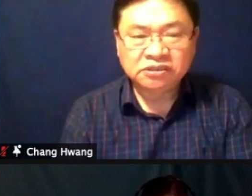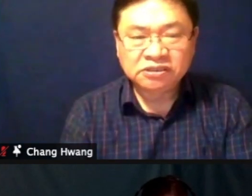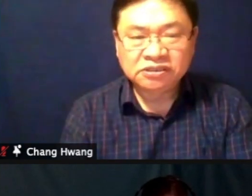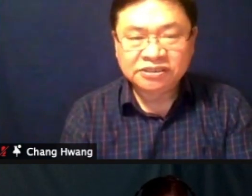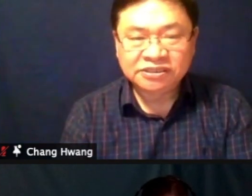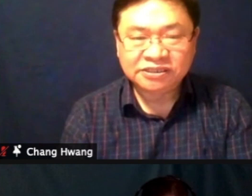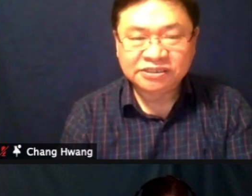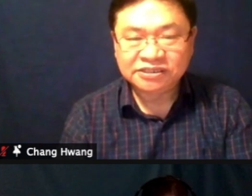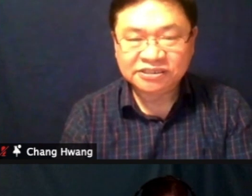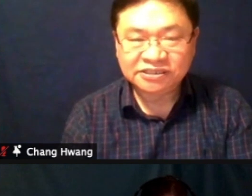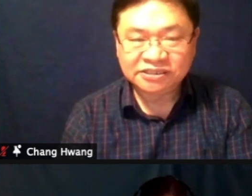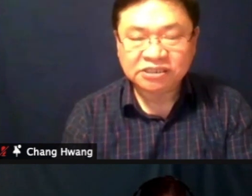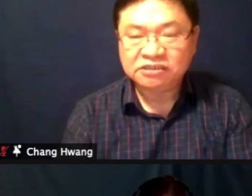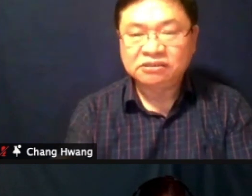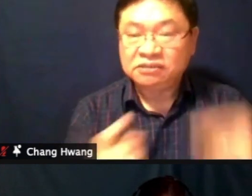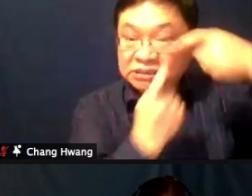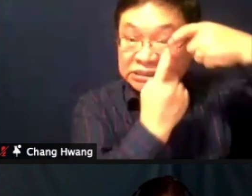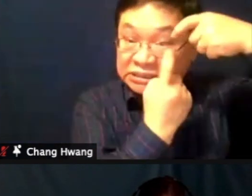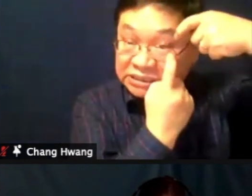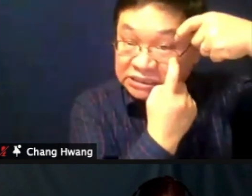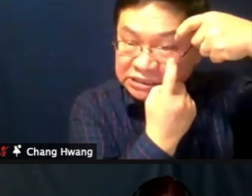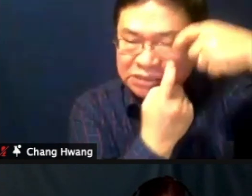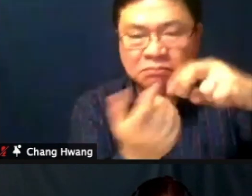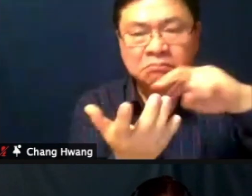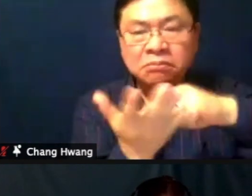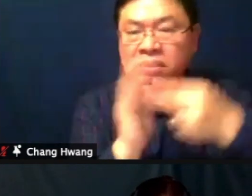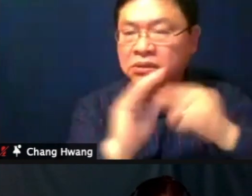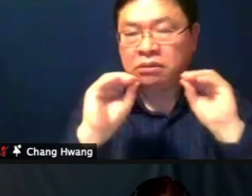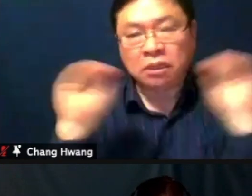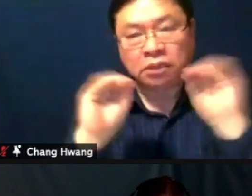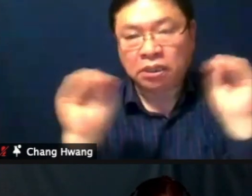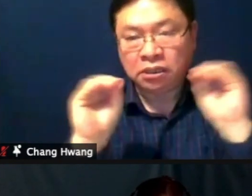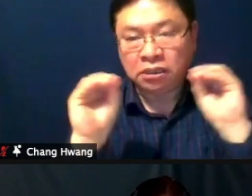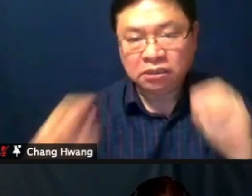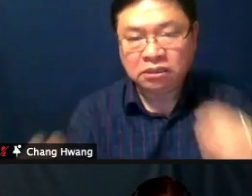This is one word or one expression, one movement.